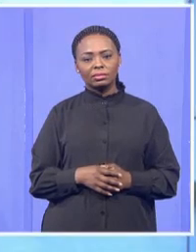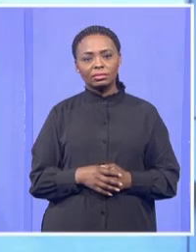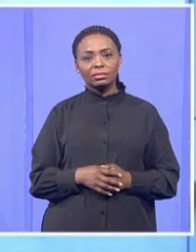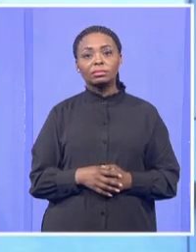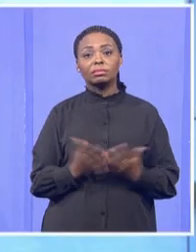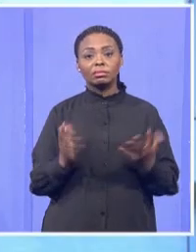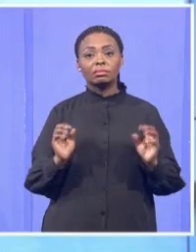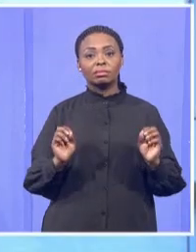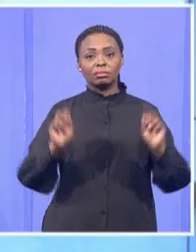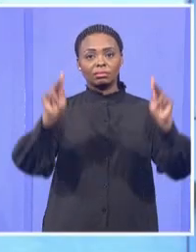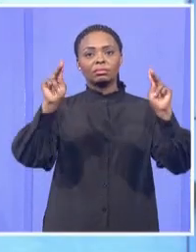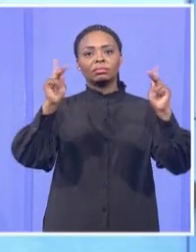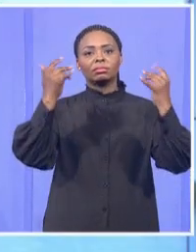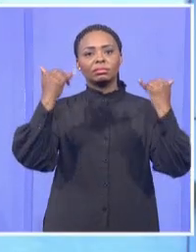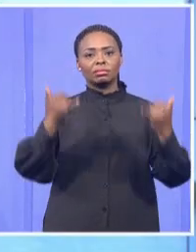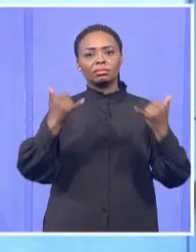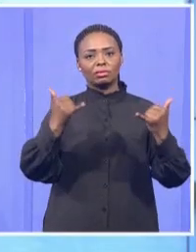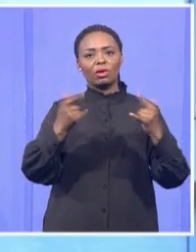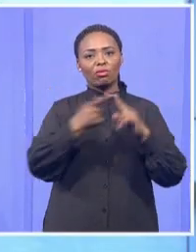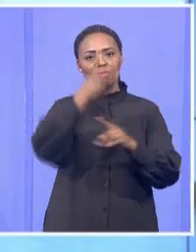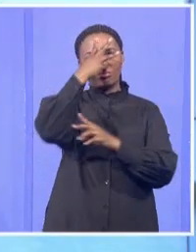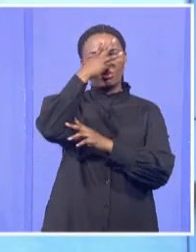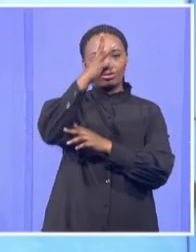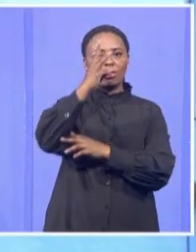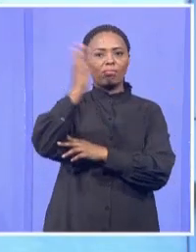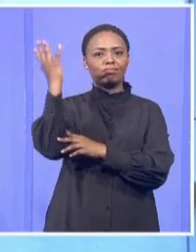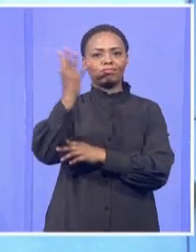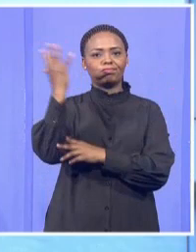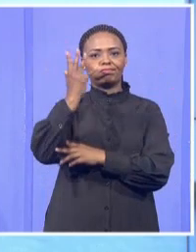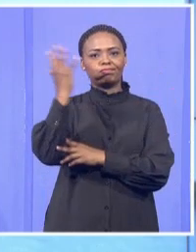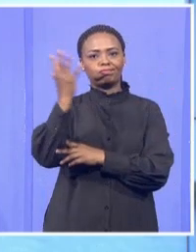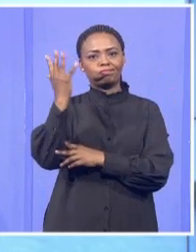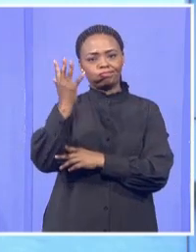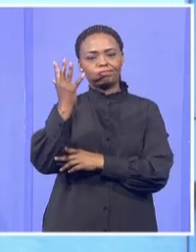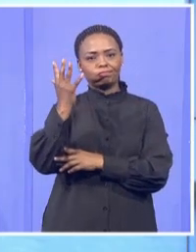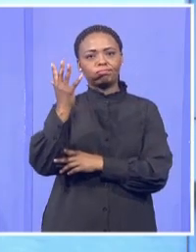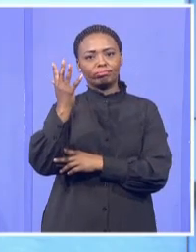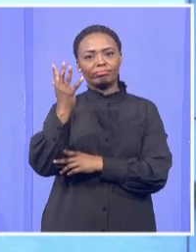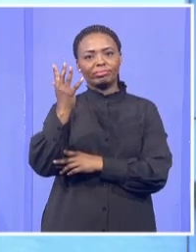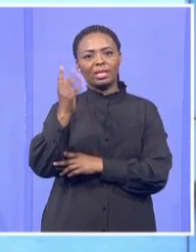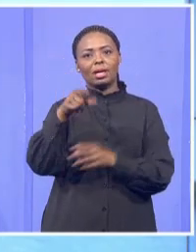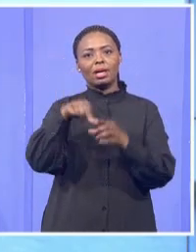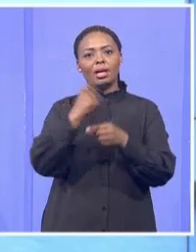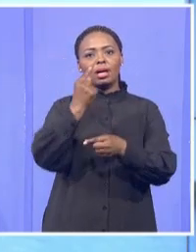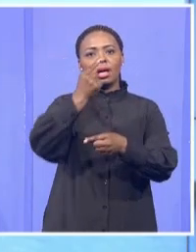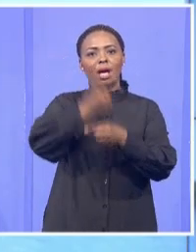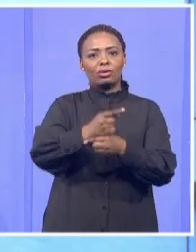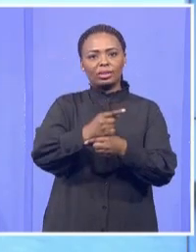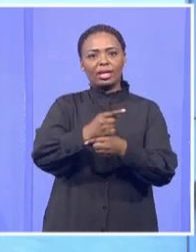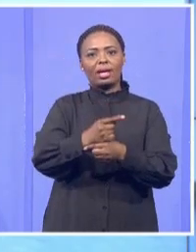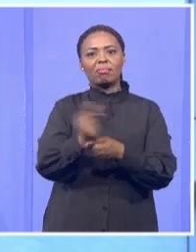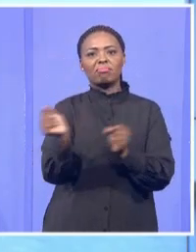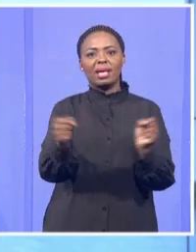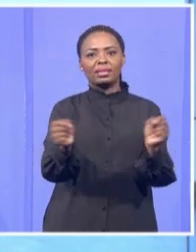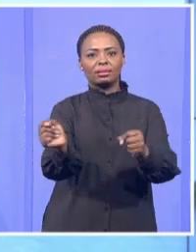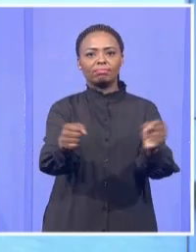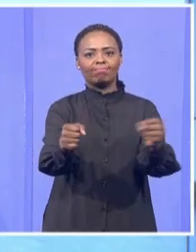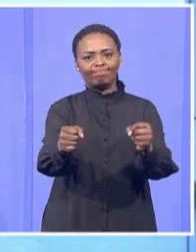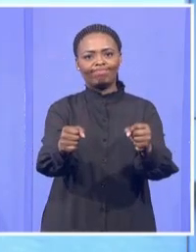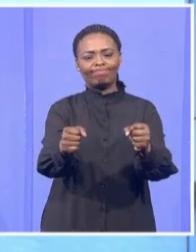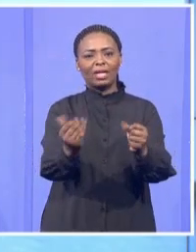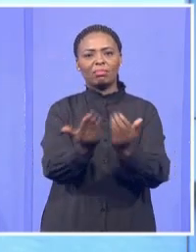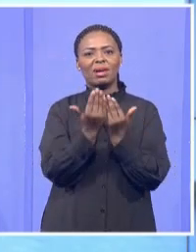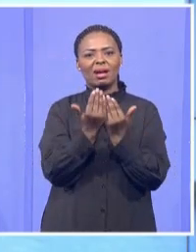Okay, we come out of Pretoria now. That was an update, of course, on the Gauteng placement process ahead of